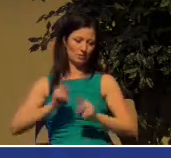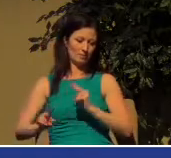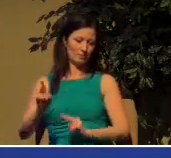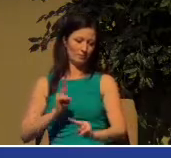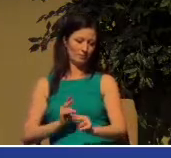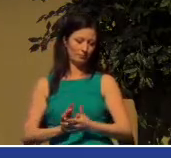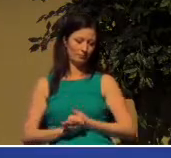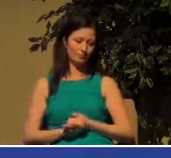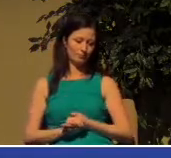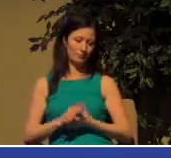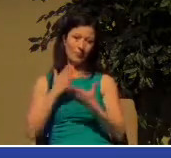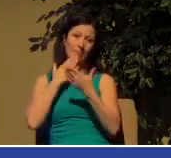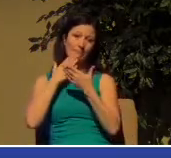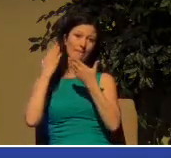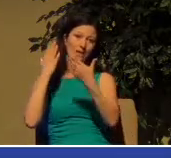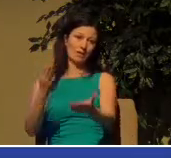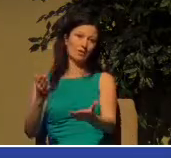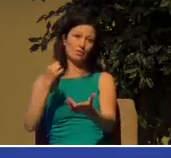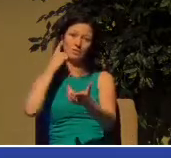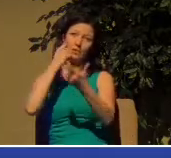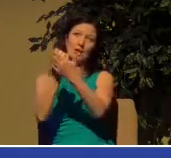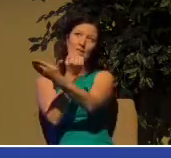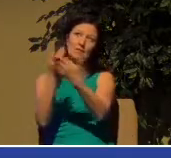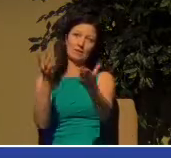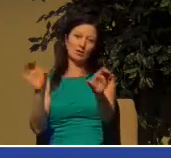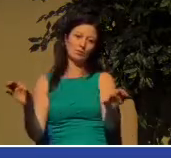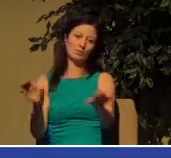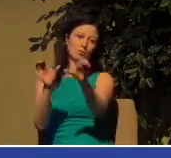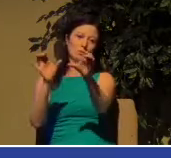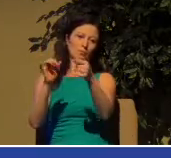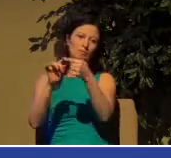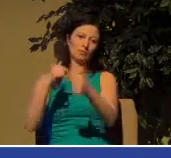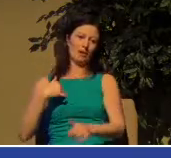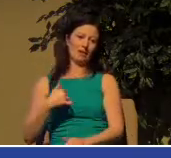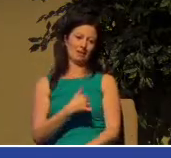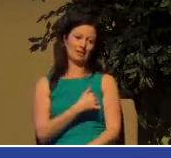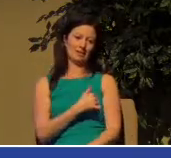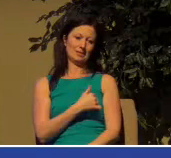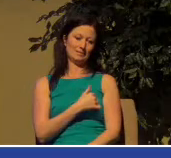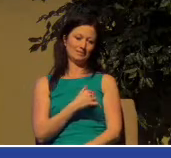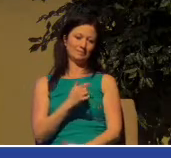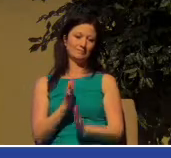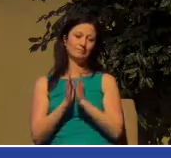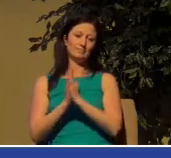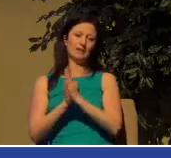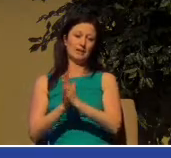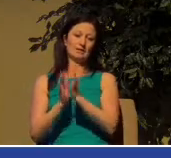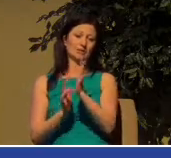pray, in Jesus' name. Amen.